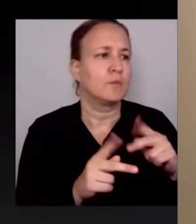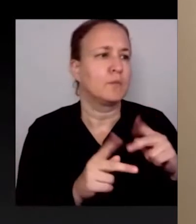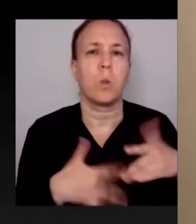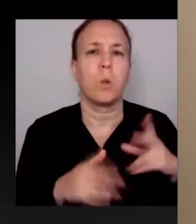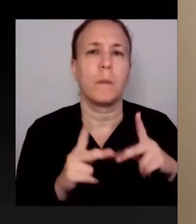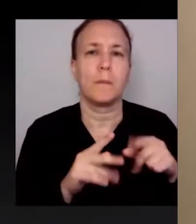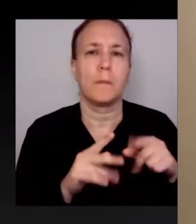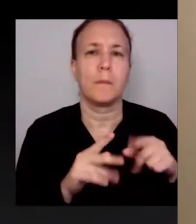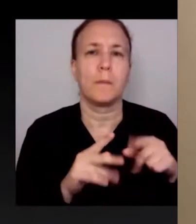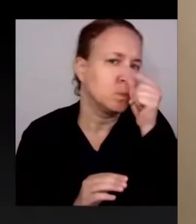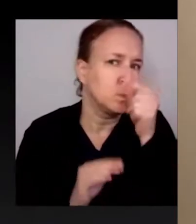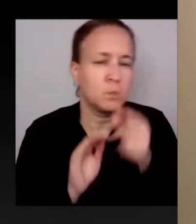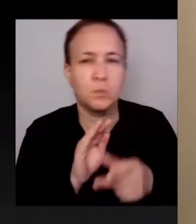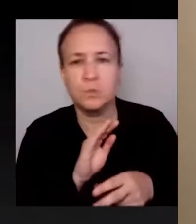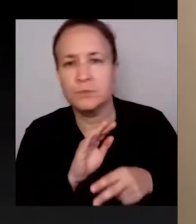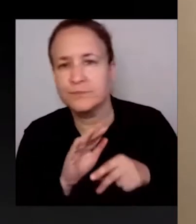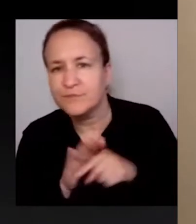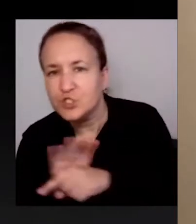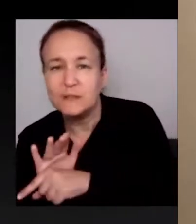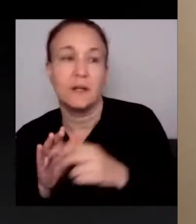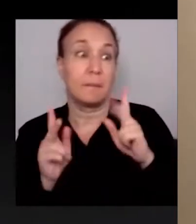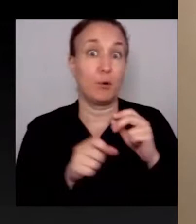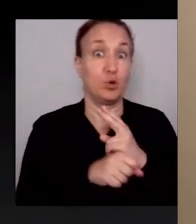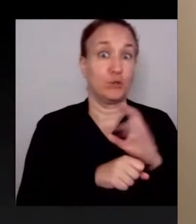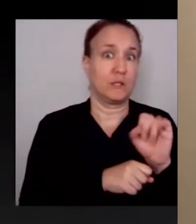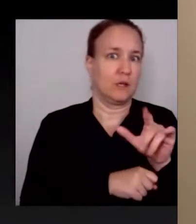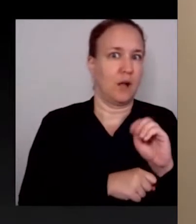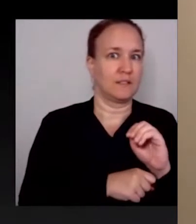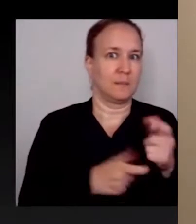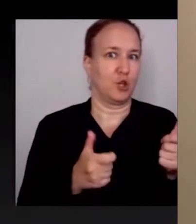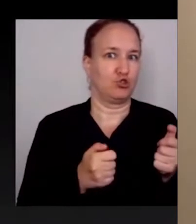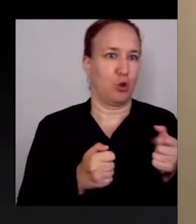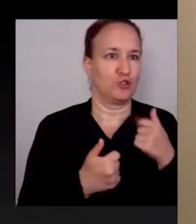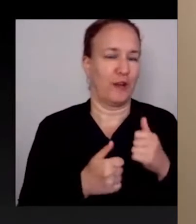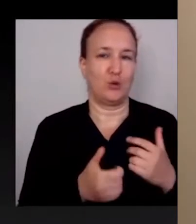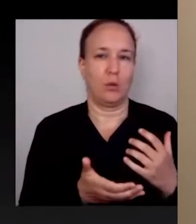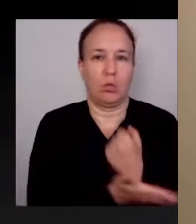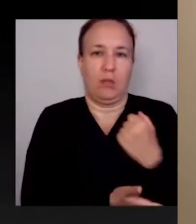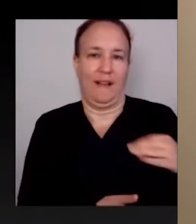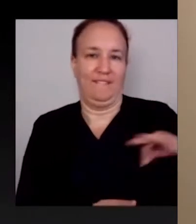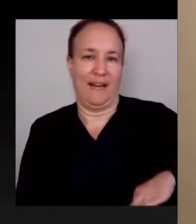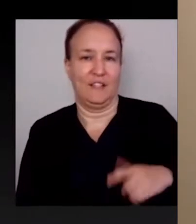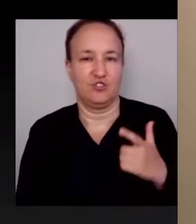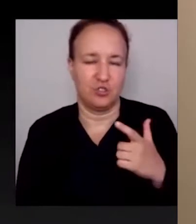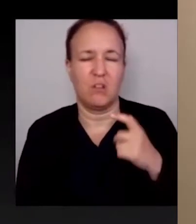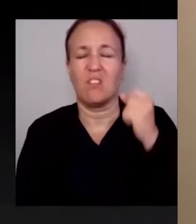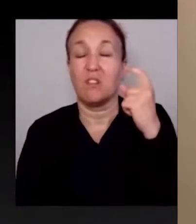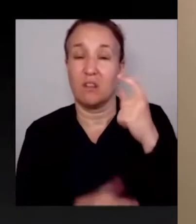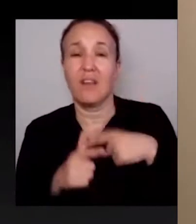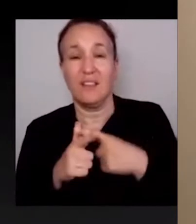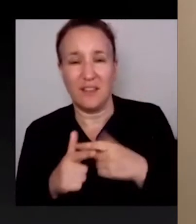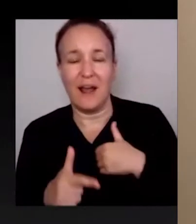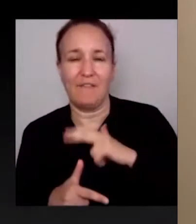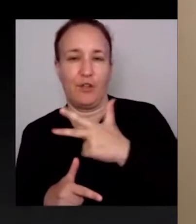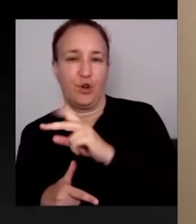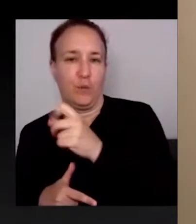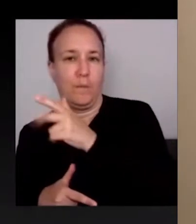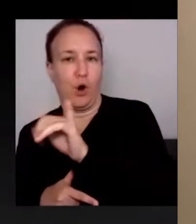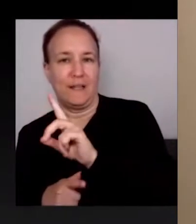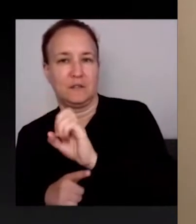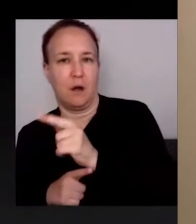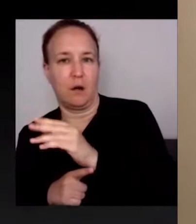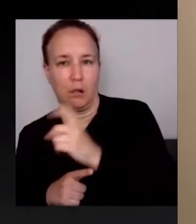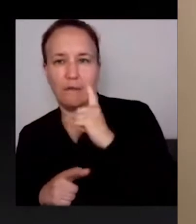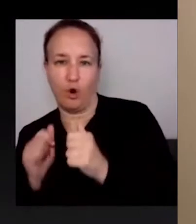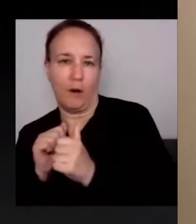who would use custom modded controllers to gain an advantage. But then along came these third-party dongles for competitive